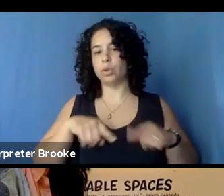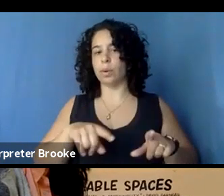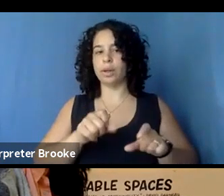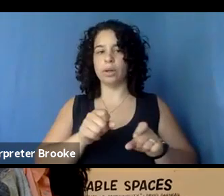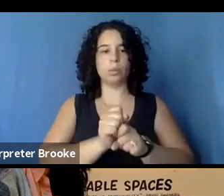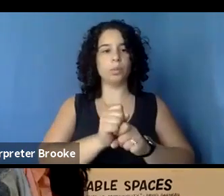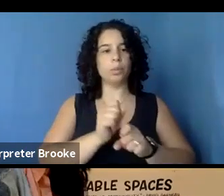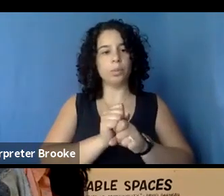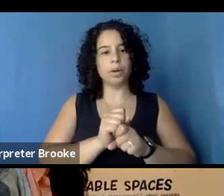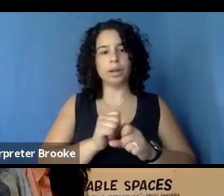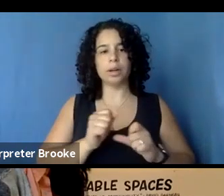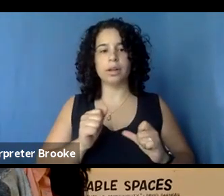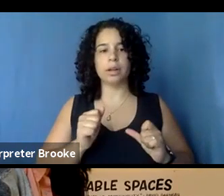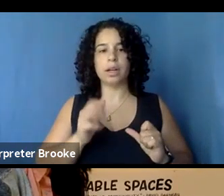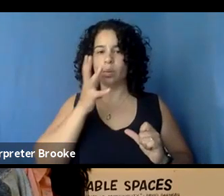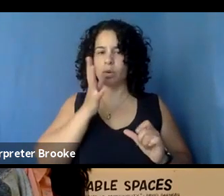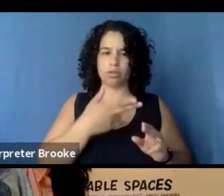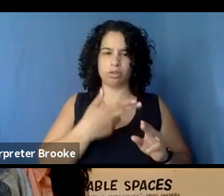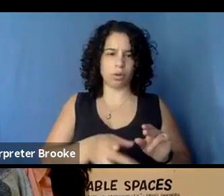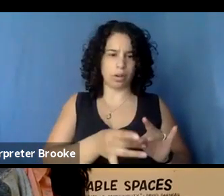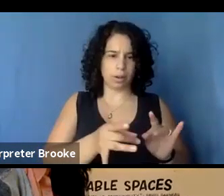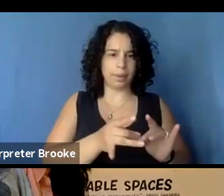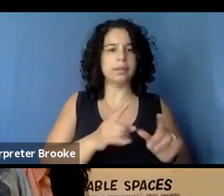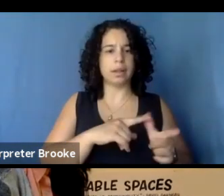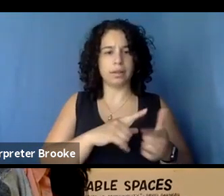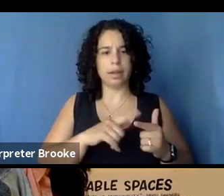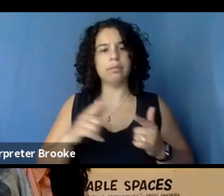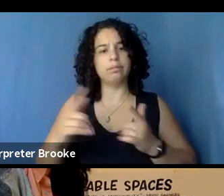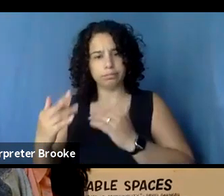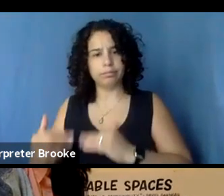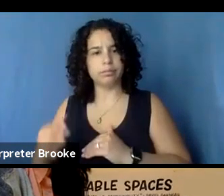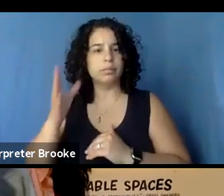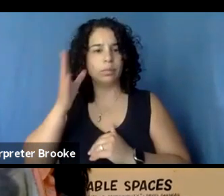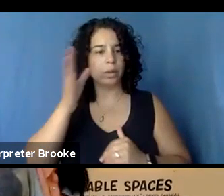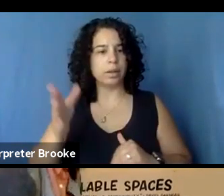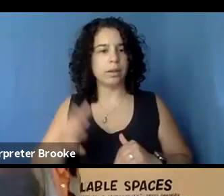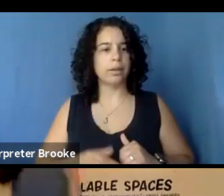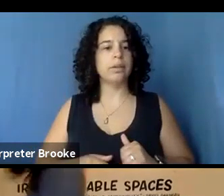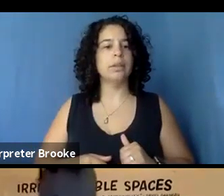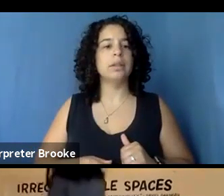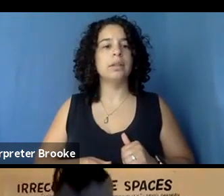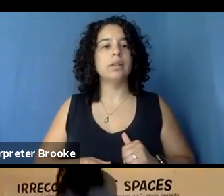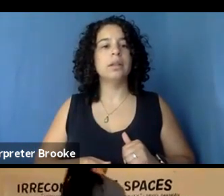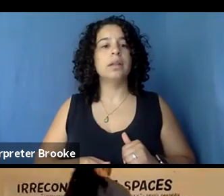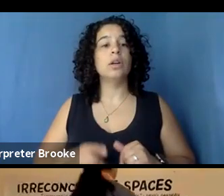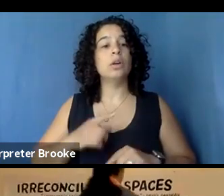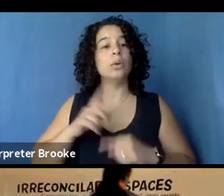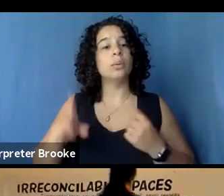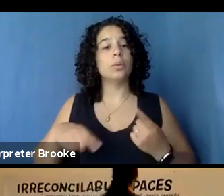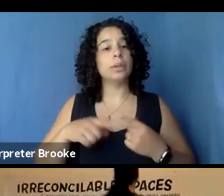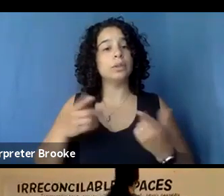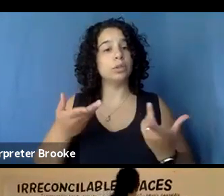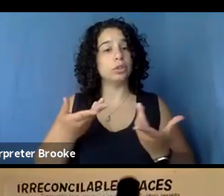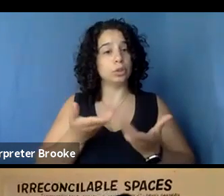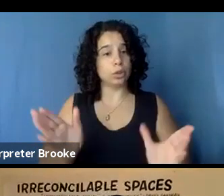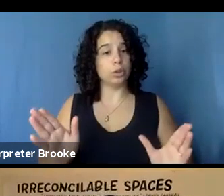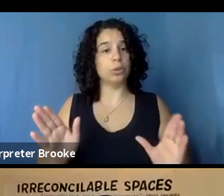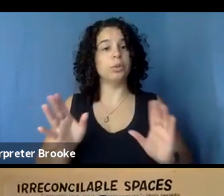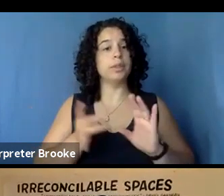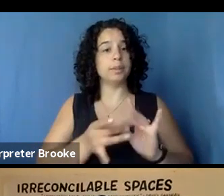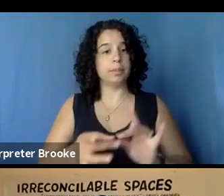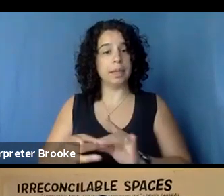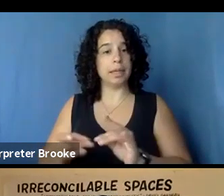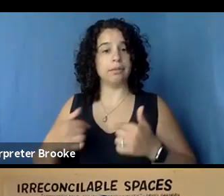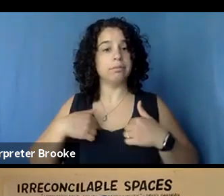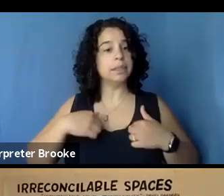very quick with these comments before moving on. But as you were speaking and I was